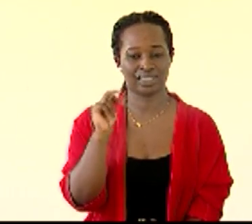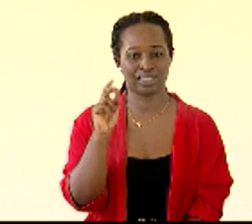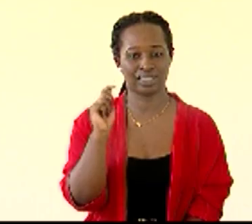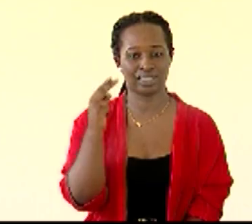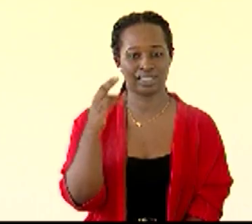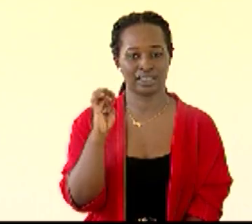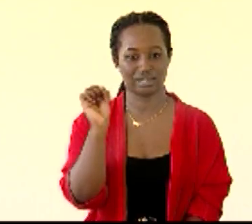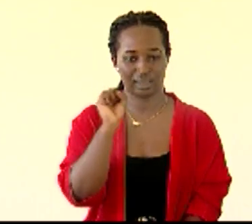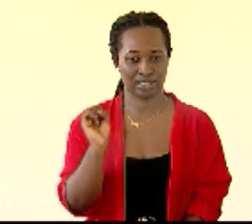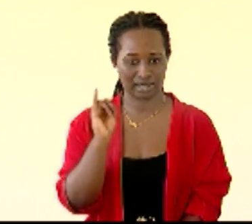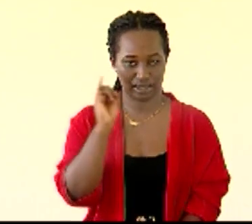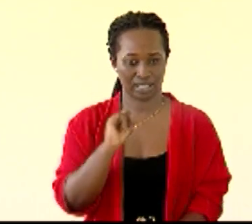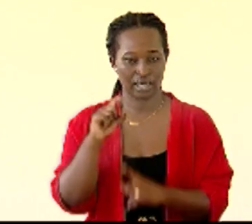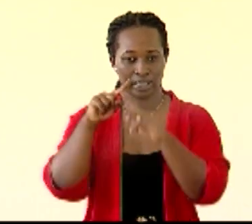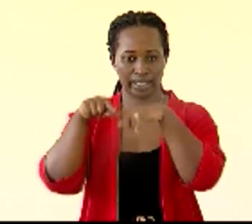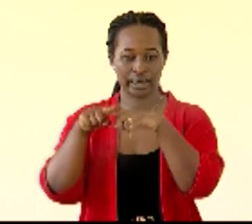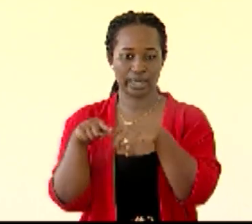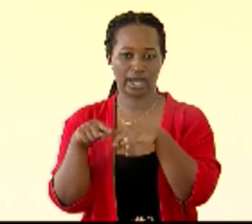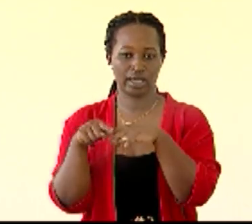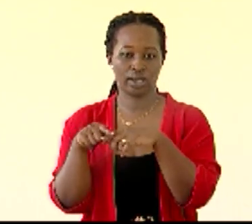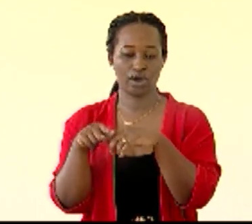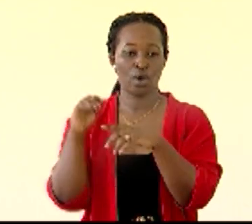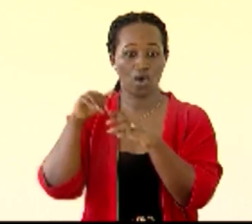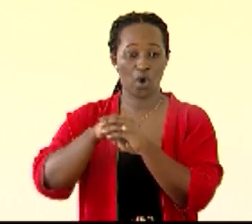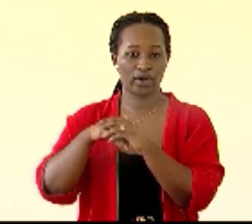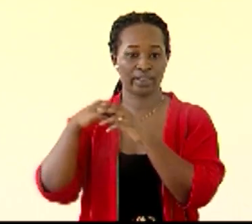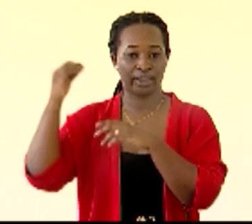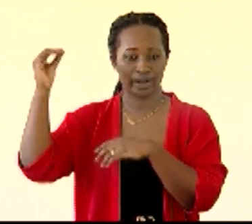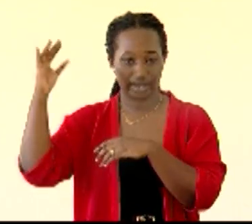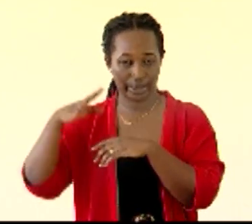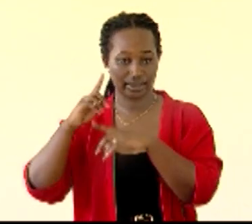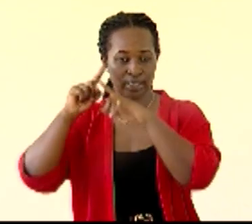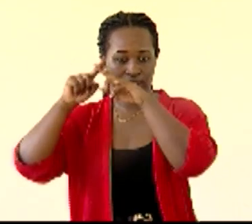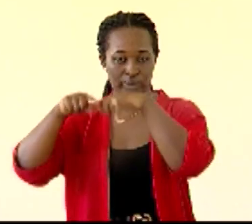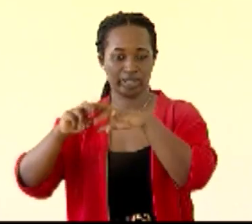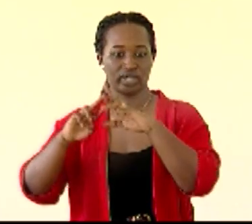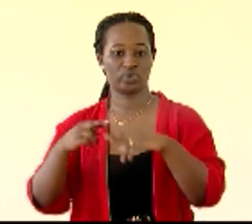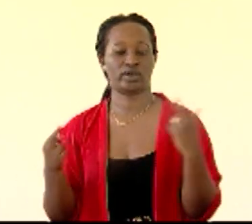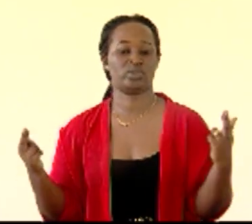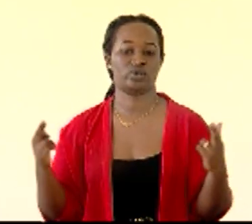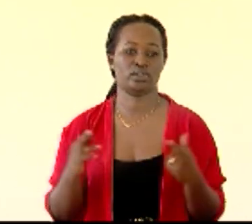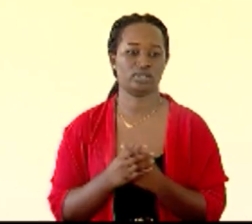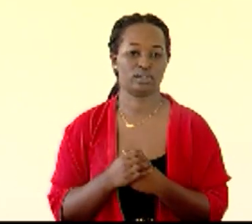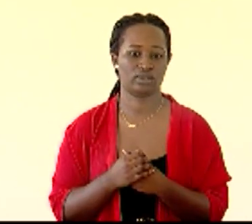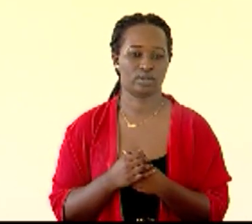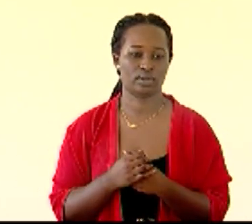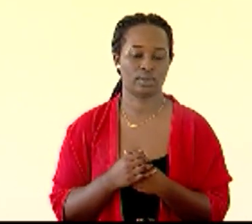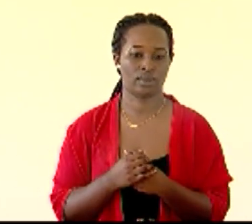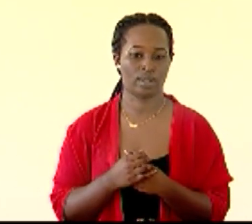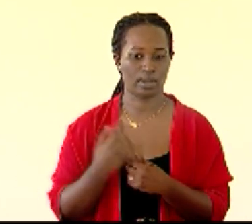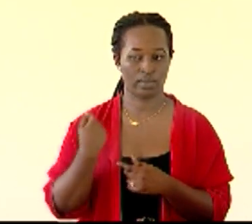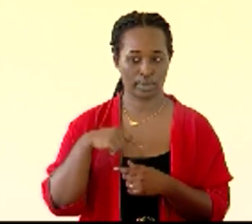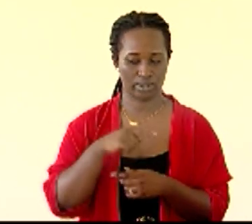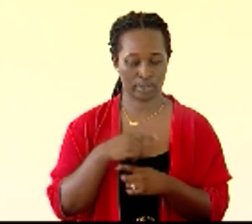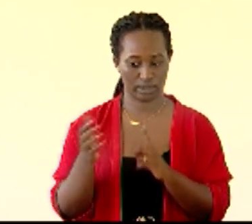Calvin cycle, depend on the light-dependent reaction. Now, this takes us back to our